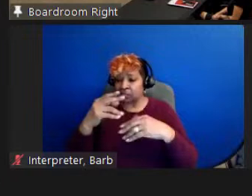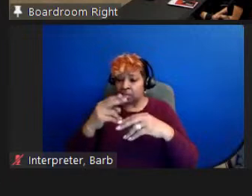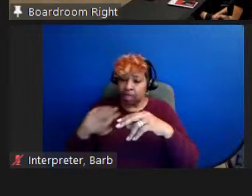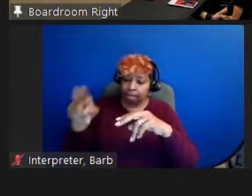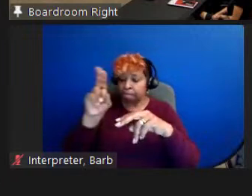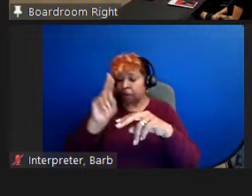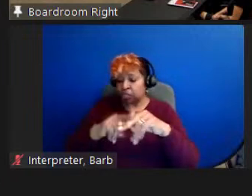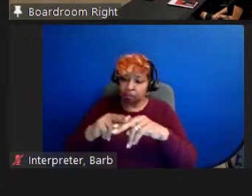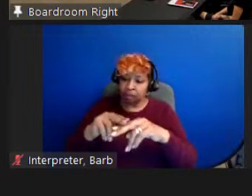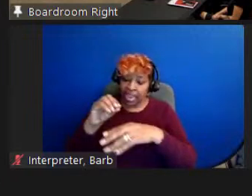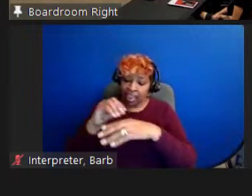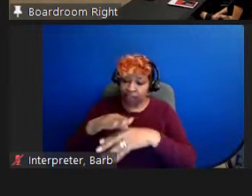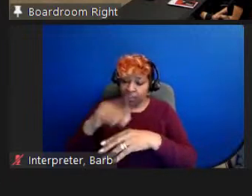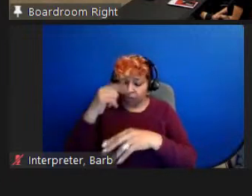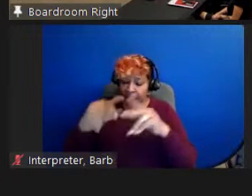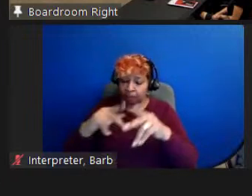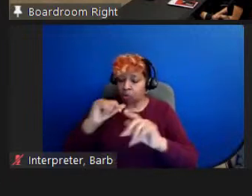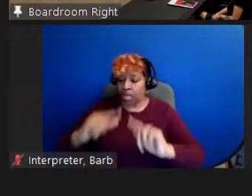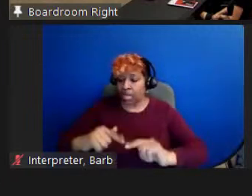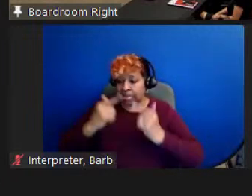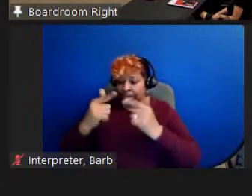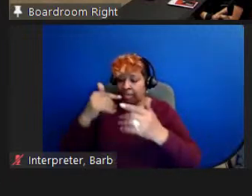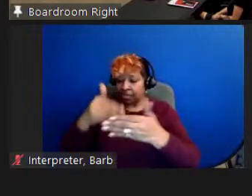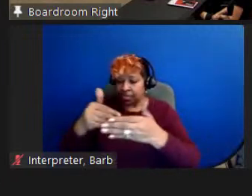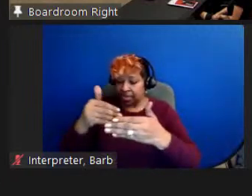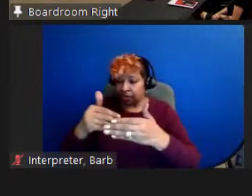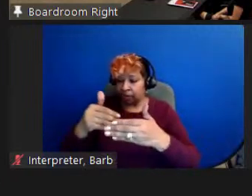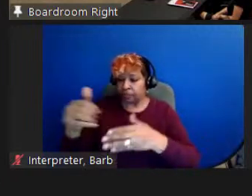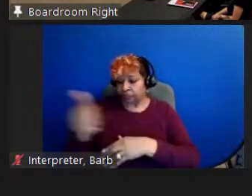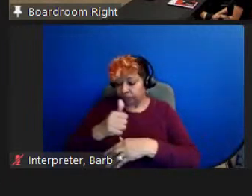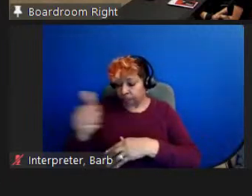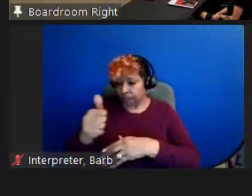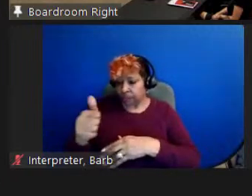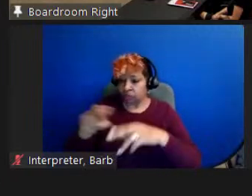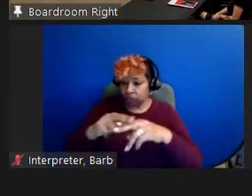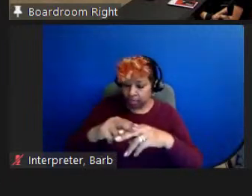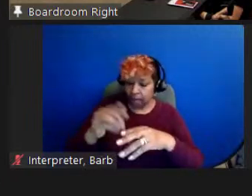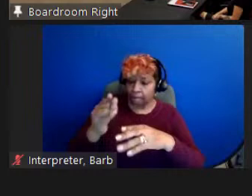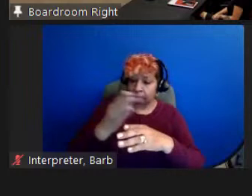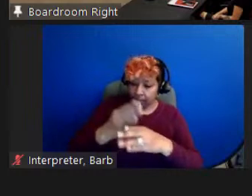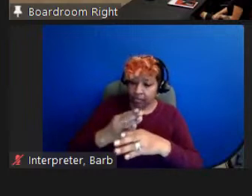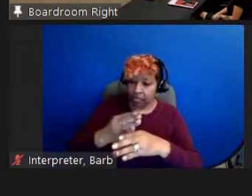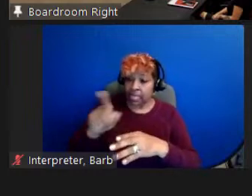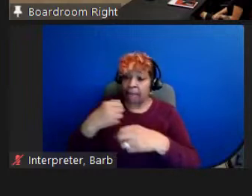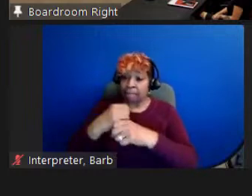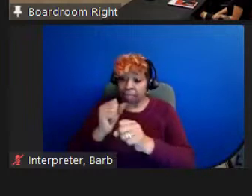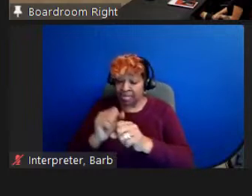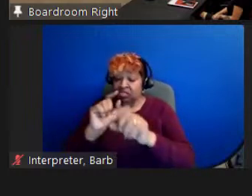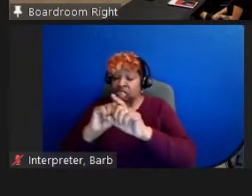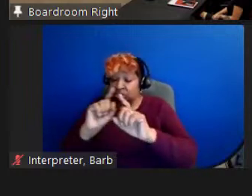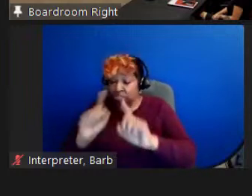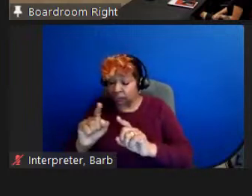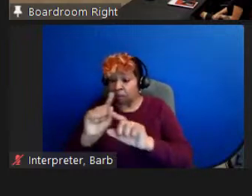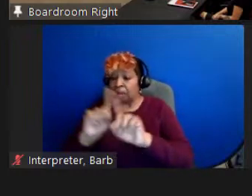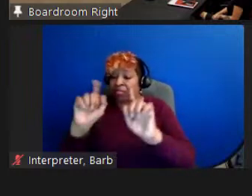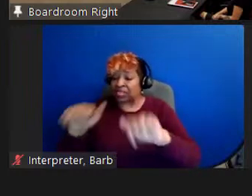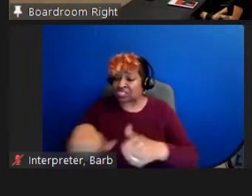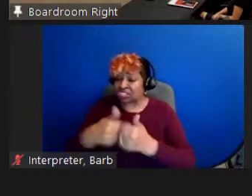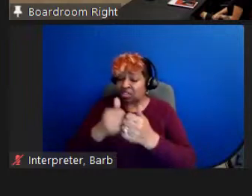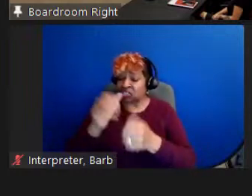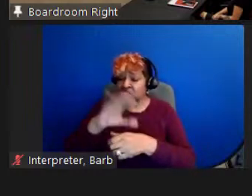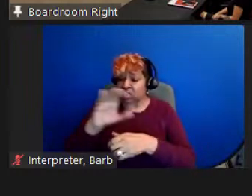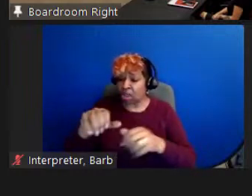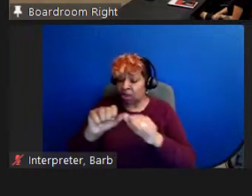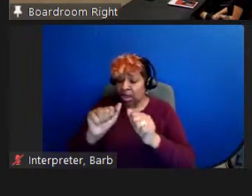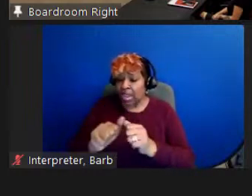transit. Powerful, available public transit does make a difference, but the challenges in the Chicago area are more than the